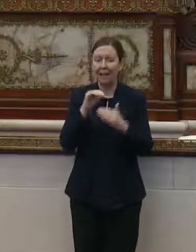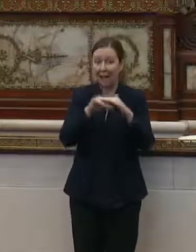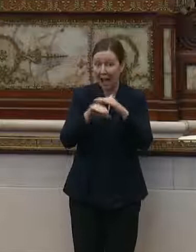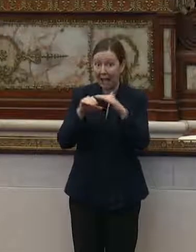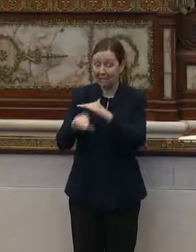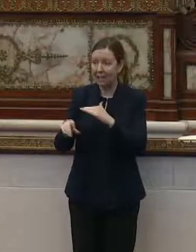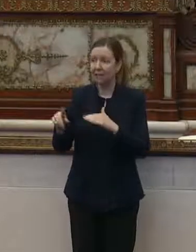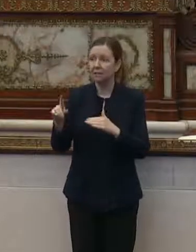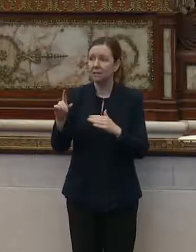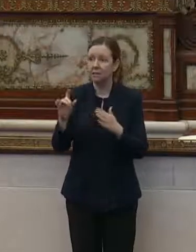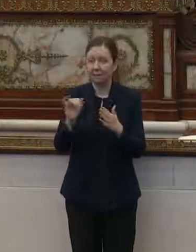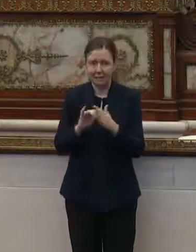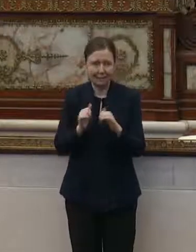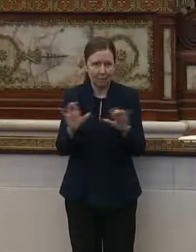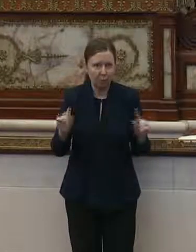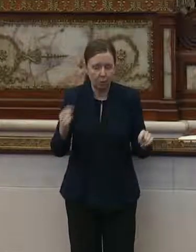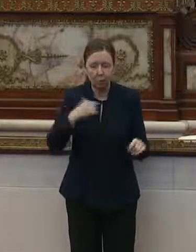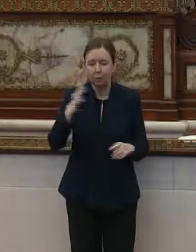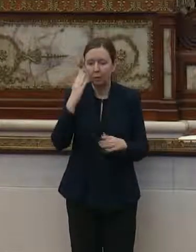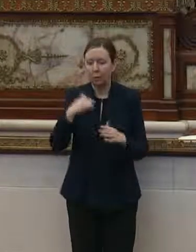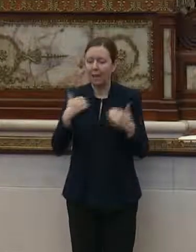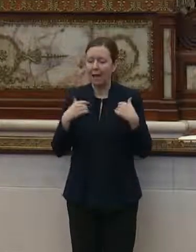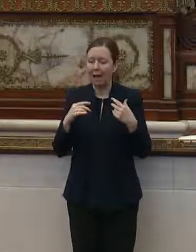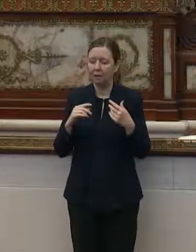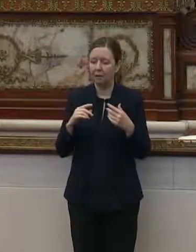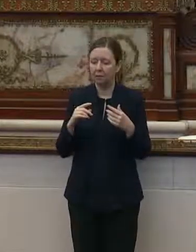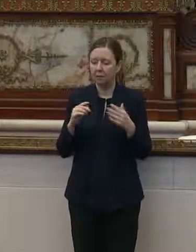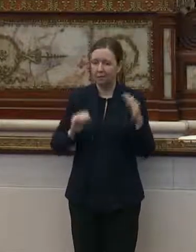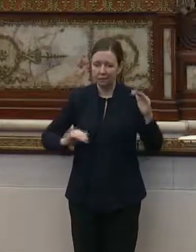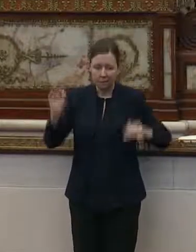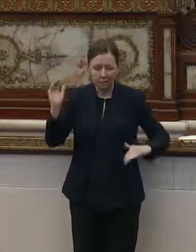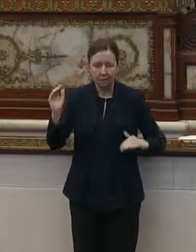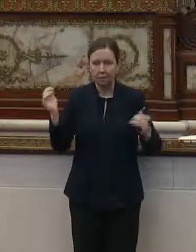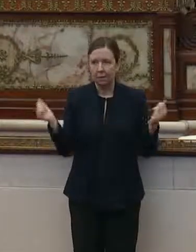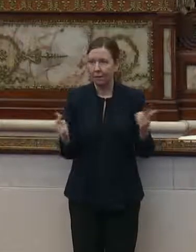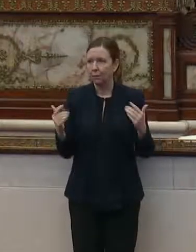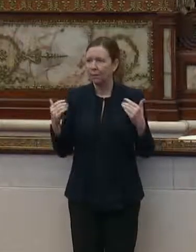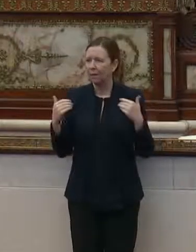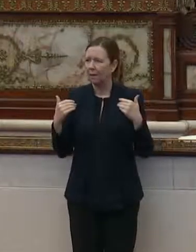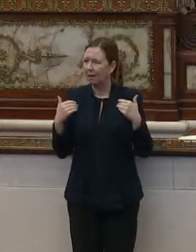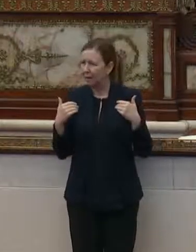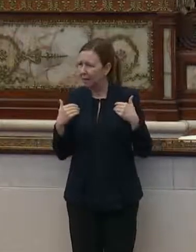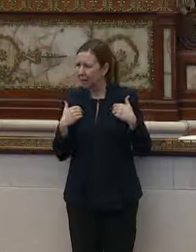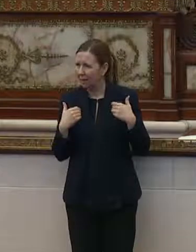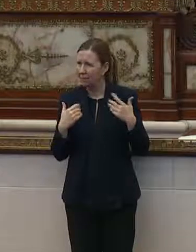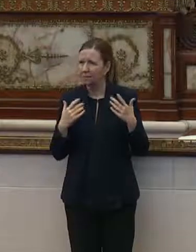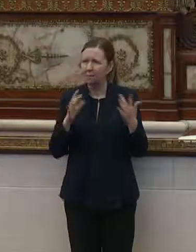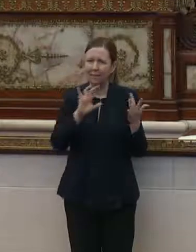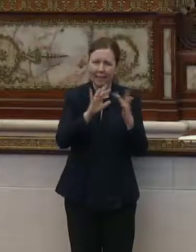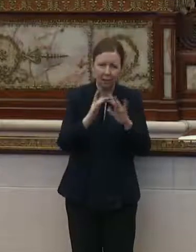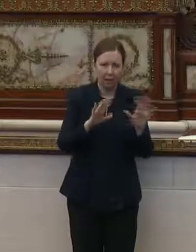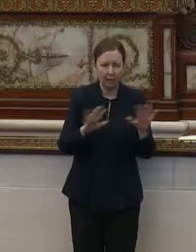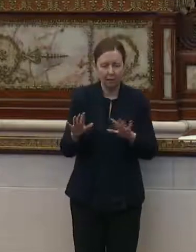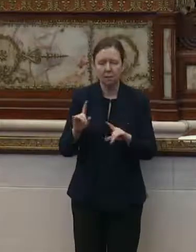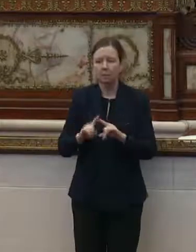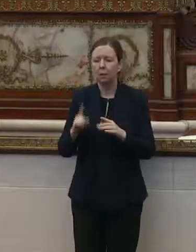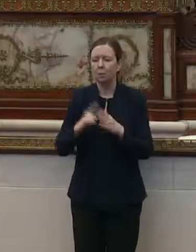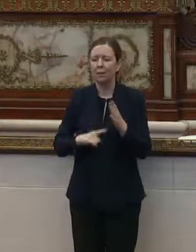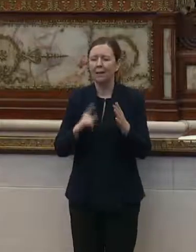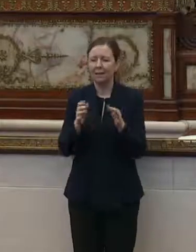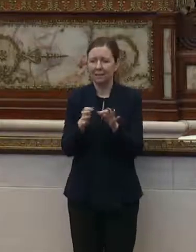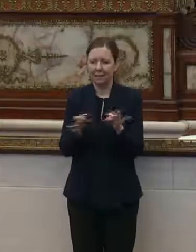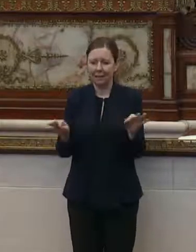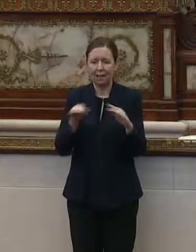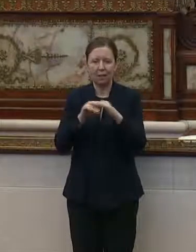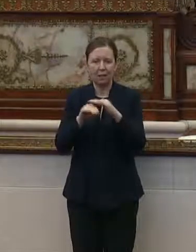is the way we do it. We know we have a digital divide, but everybody has to sign up on the internet. And so what is the language